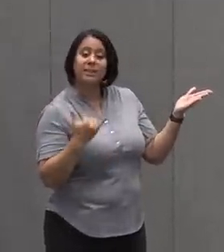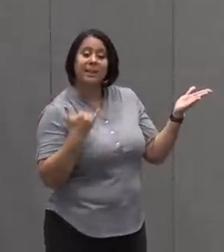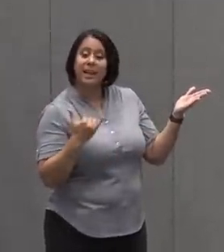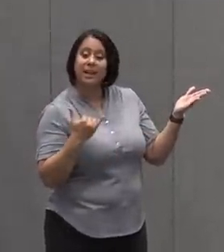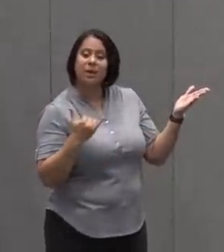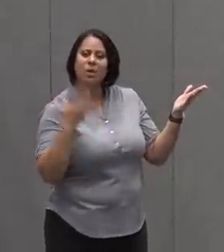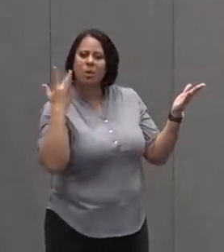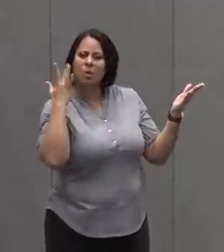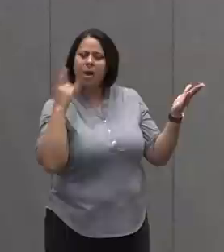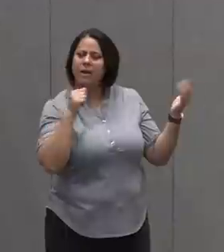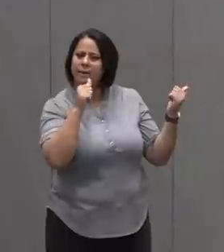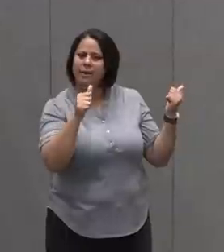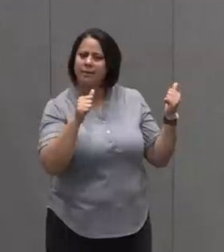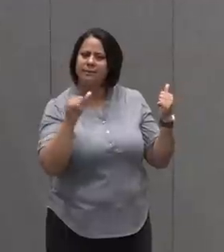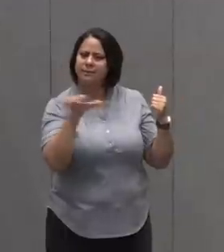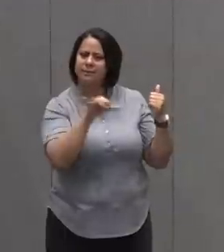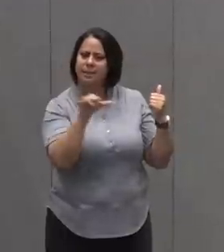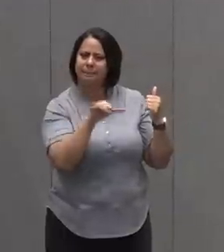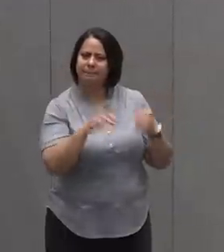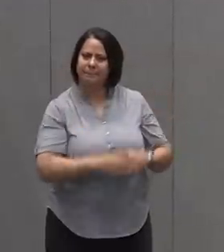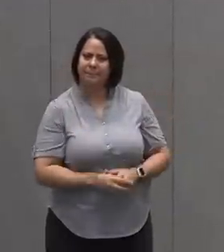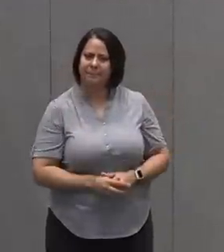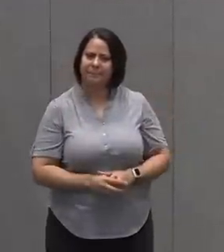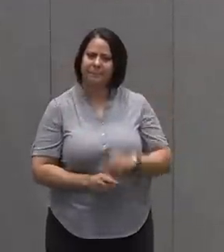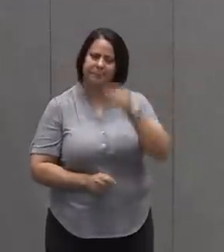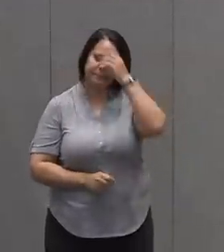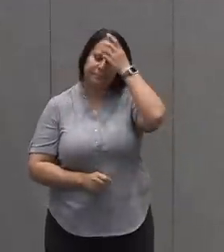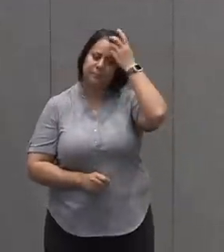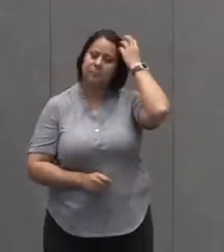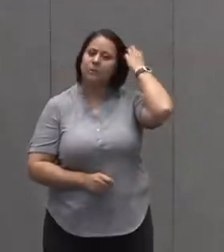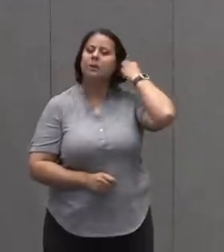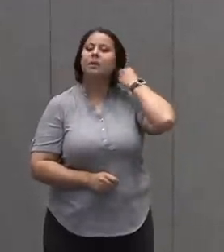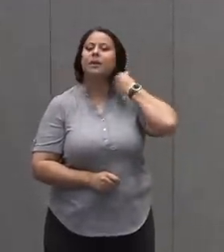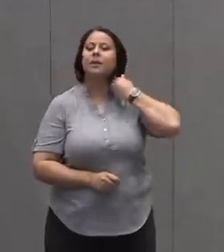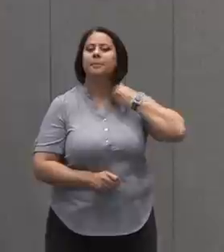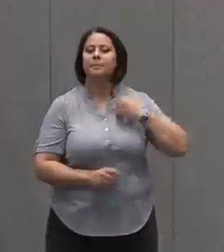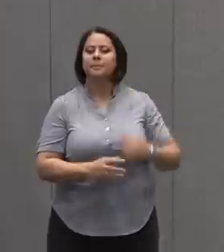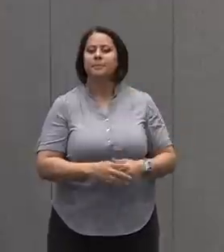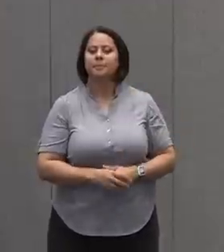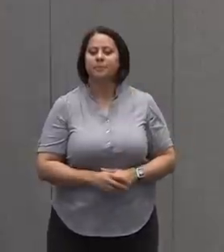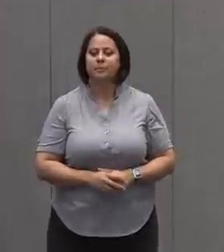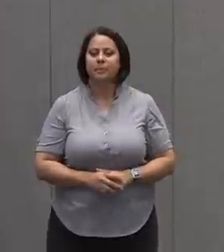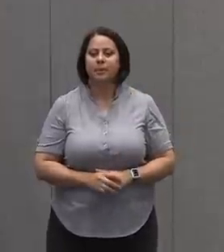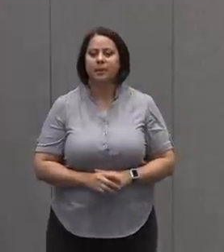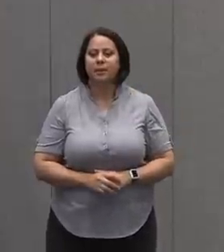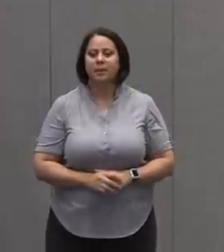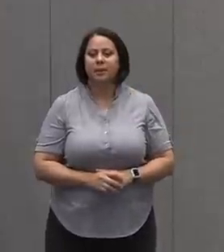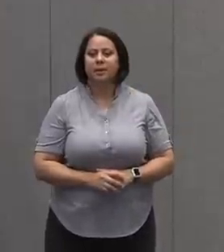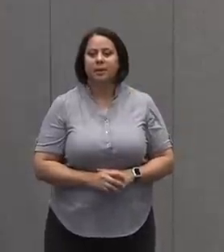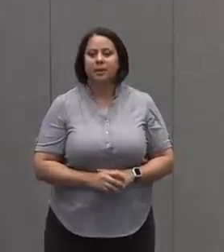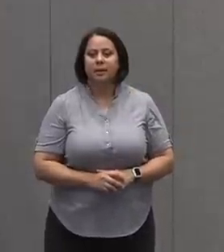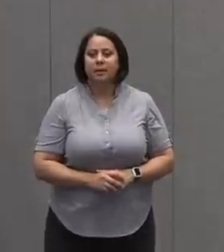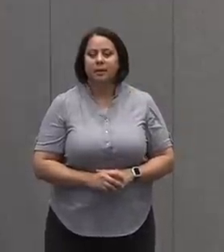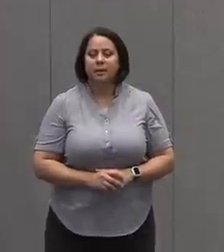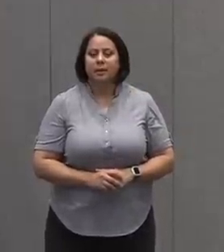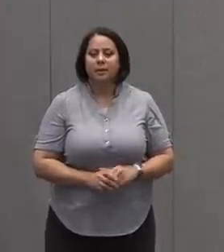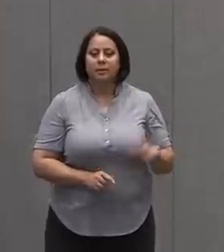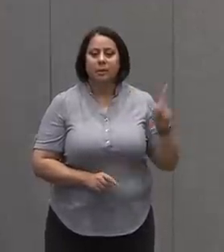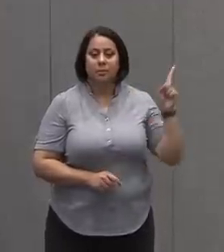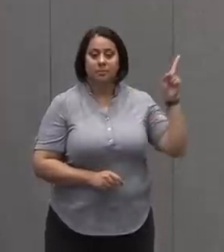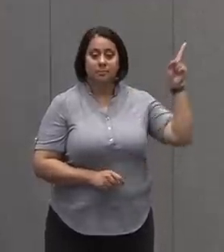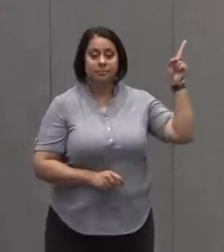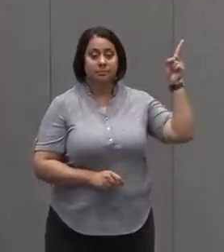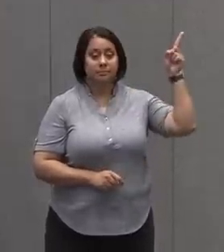So I want to say something about some of the numbers. We noticed that some of the numbers are there. We might be